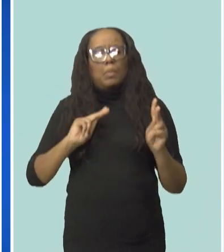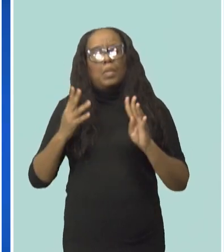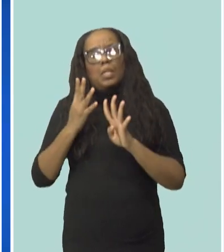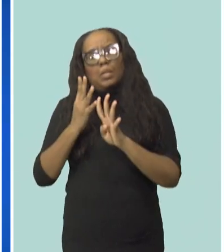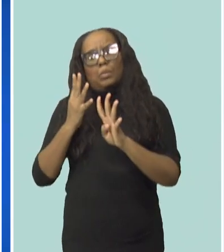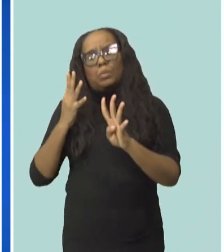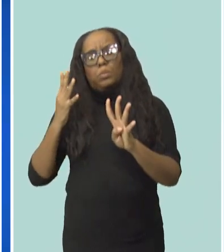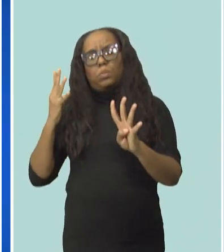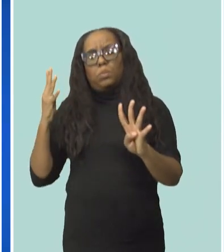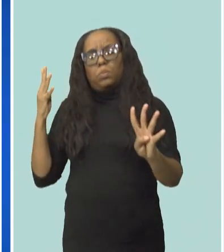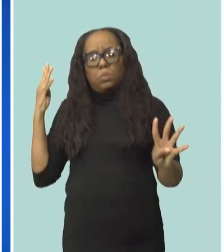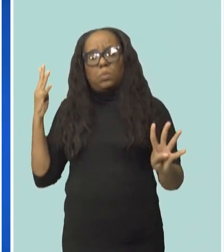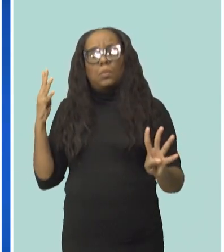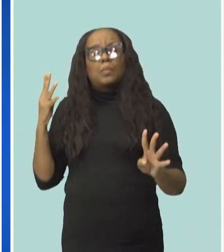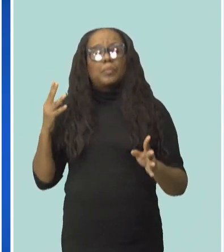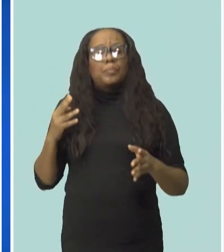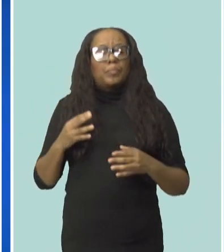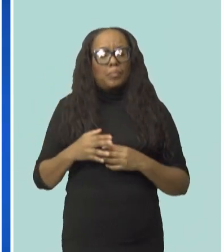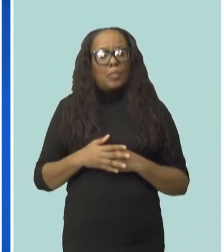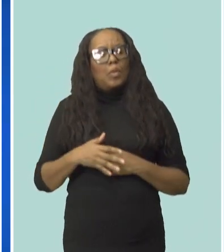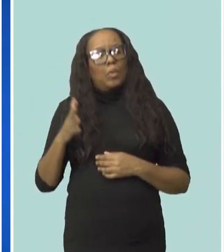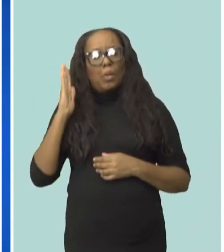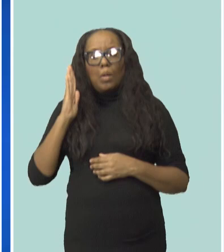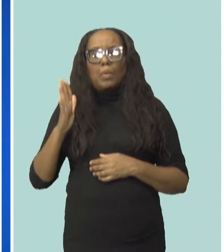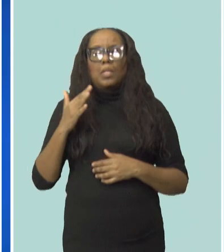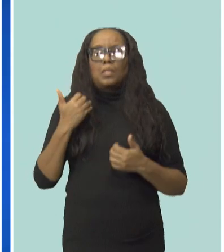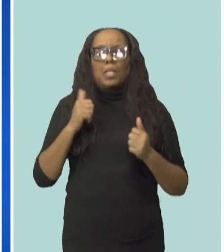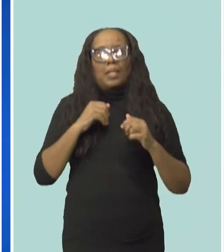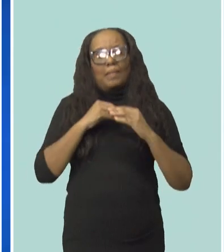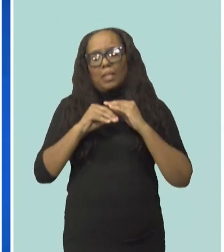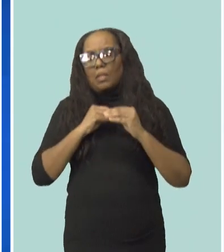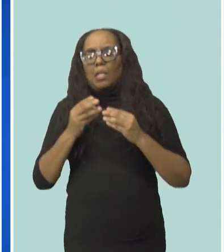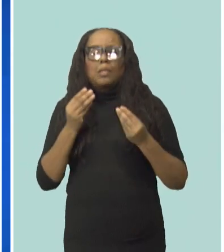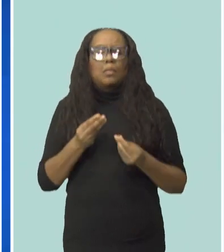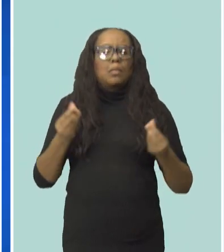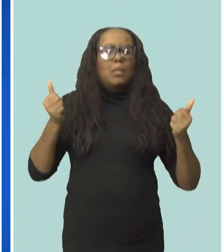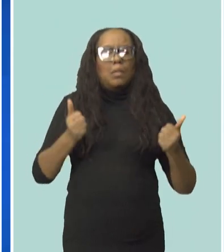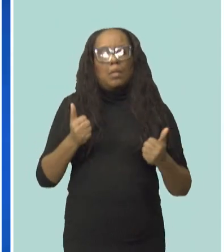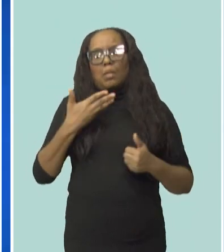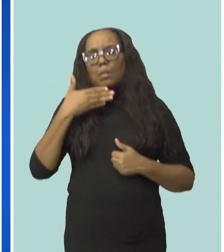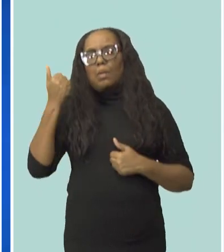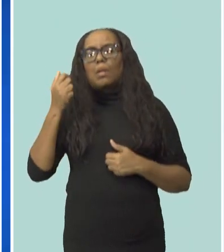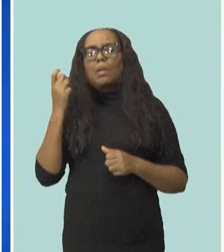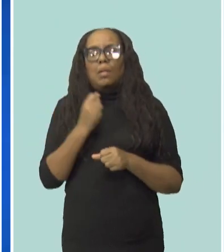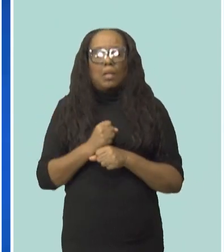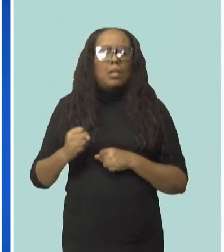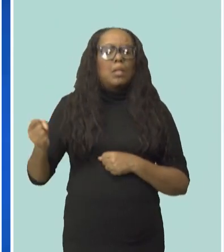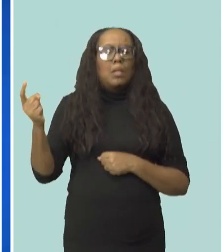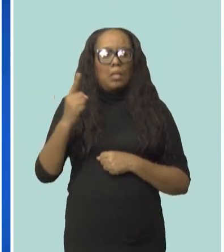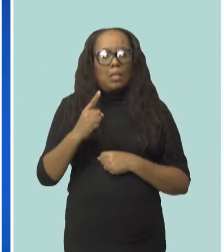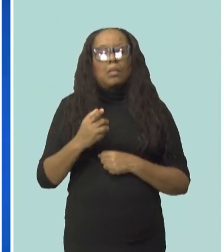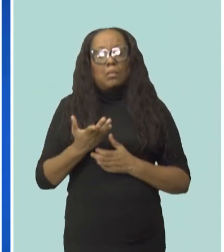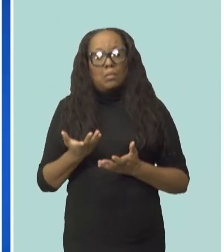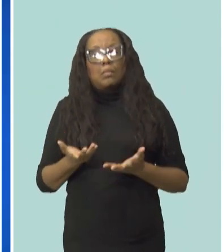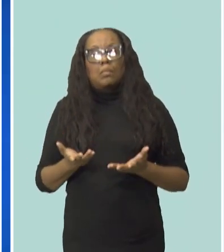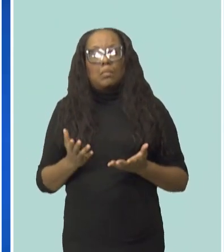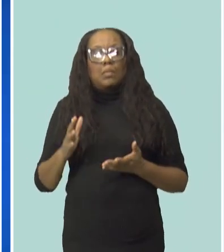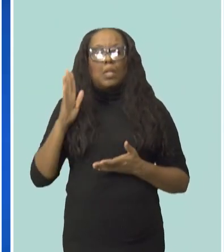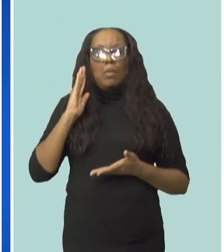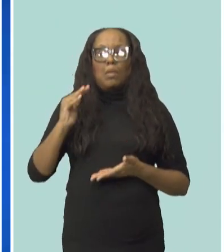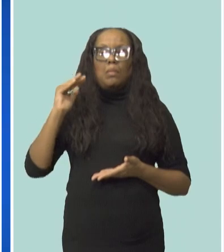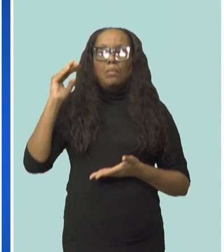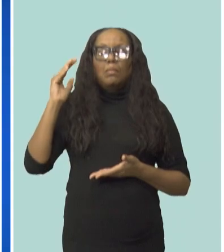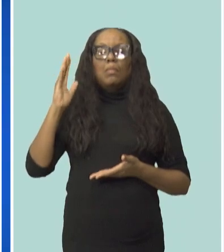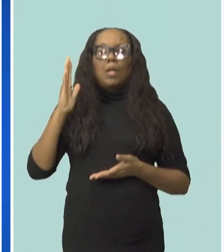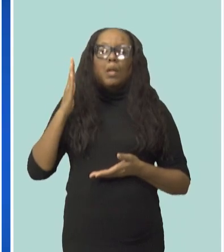well, in terms of, working it through with us. And this is something that we are committed to making sure, certainly for Soca